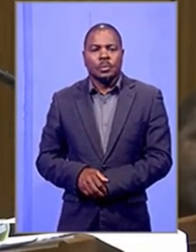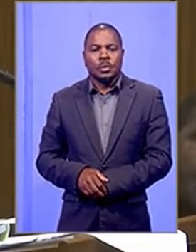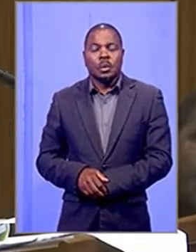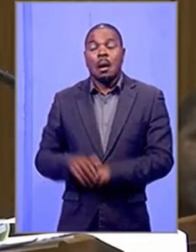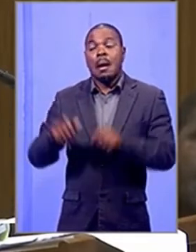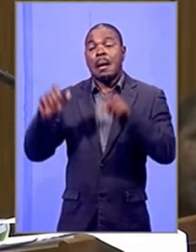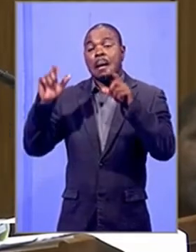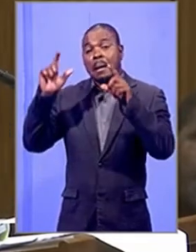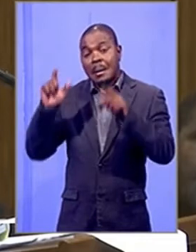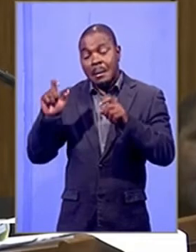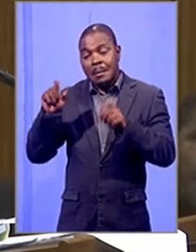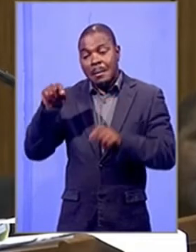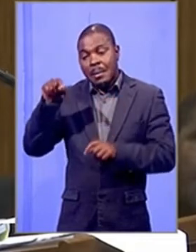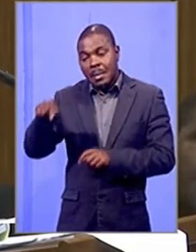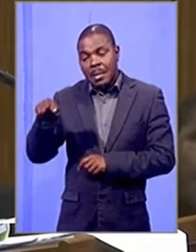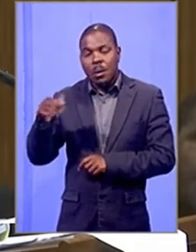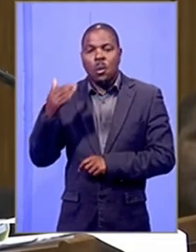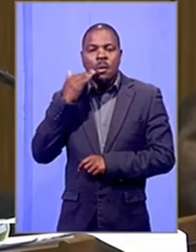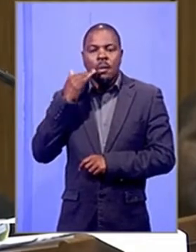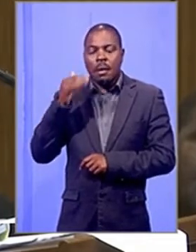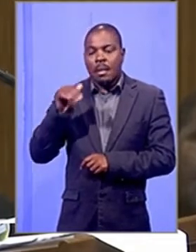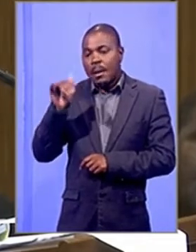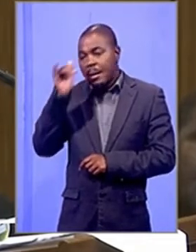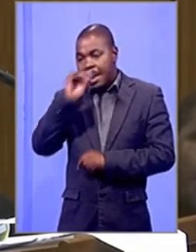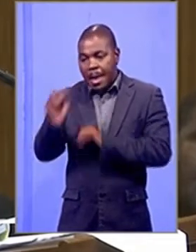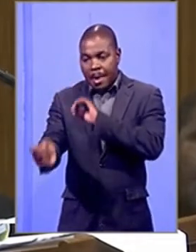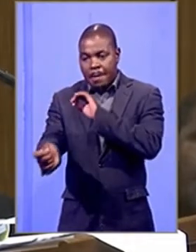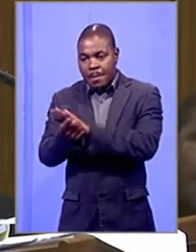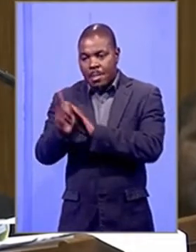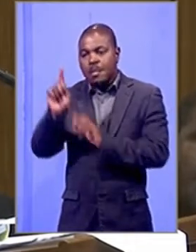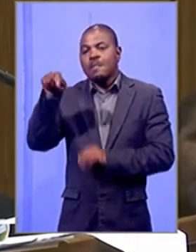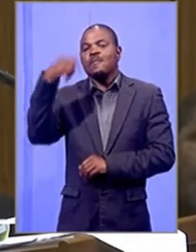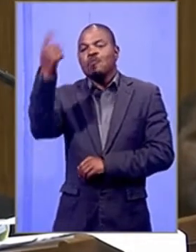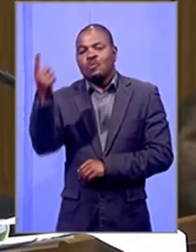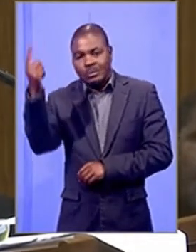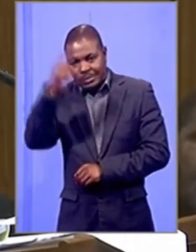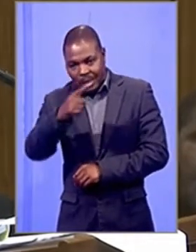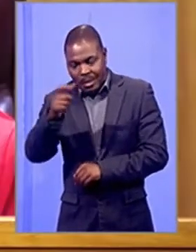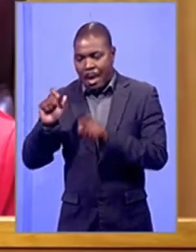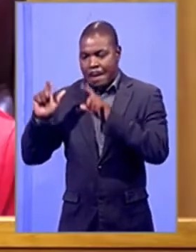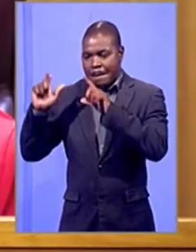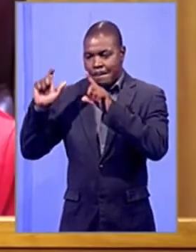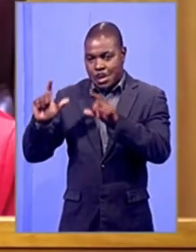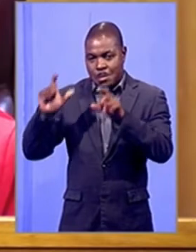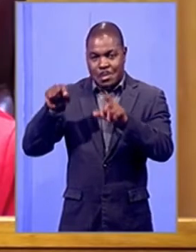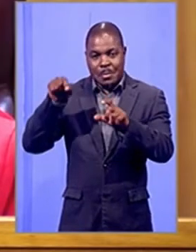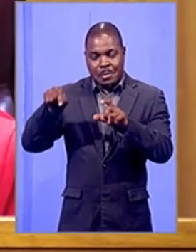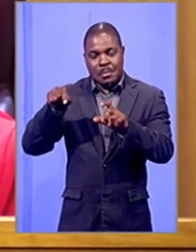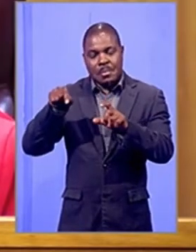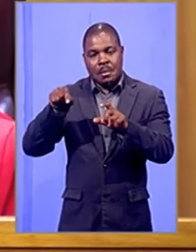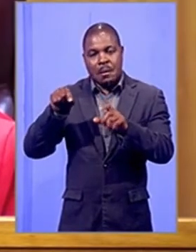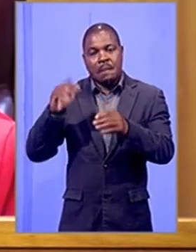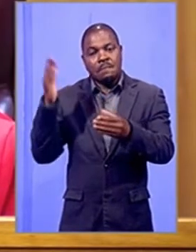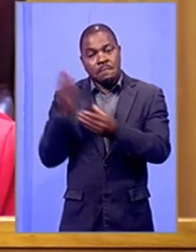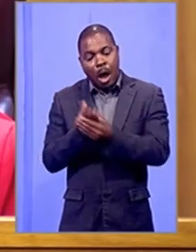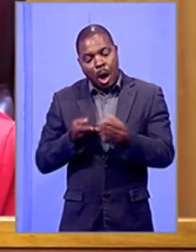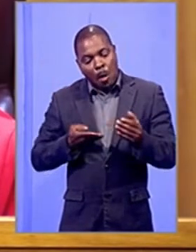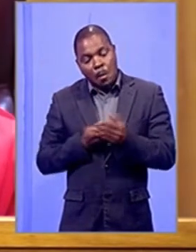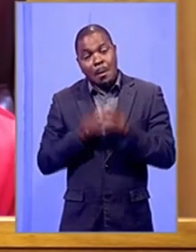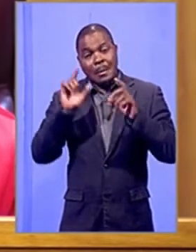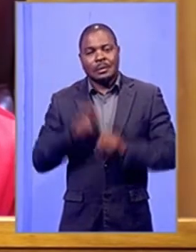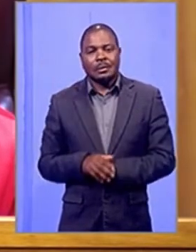when the incident took place, on the following day when the incident took place in this matter.